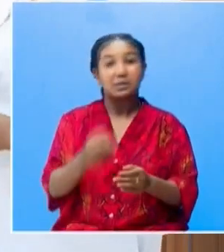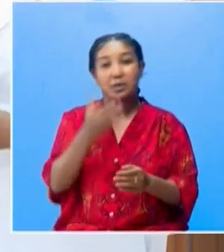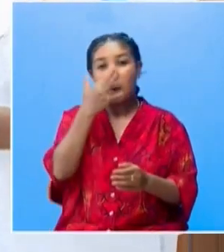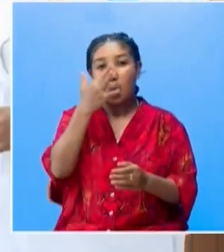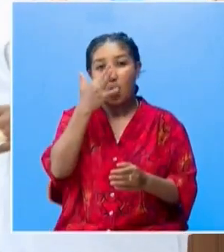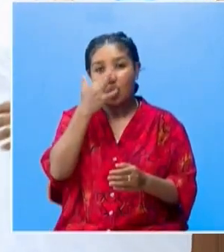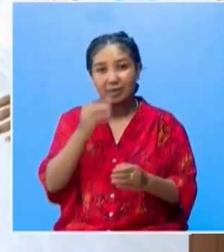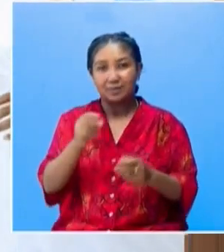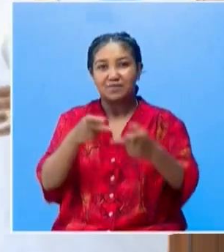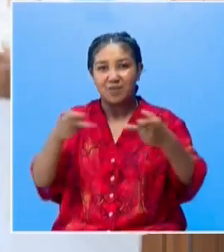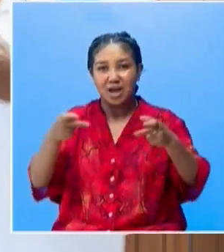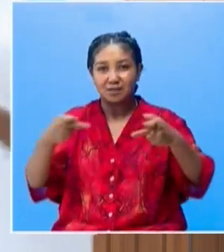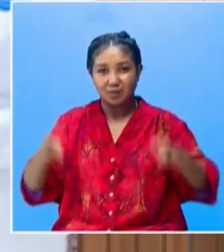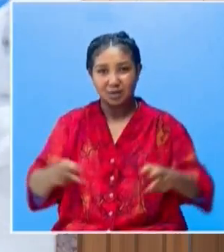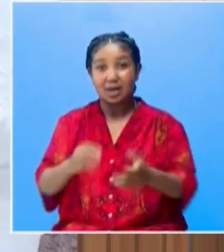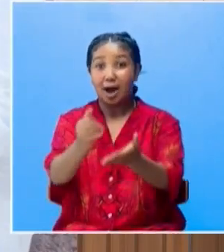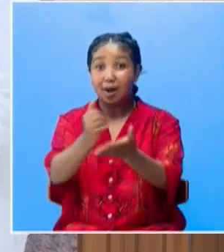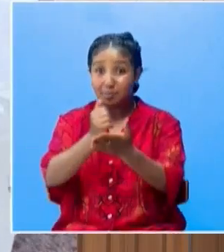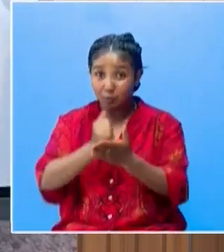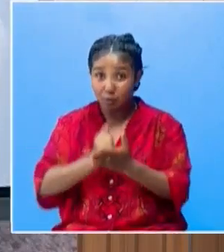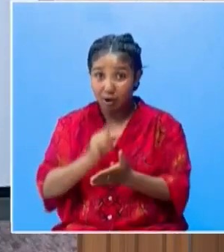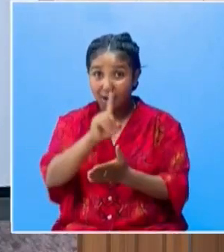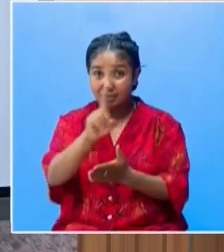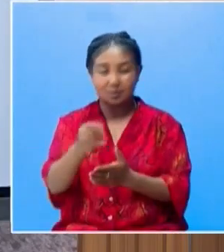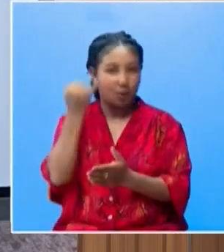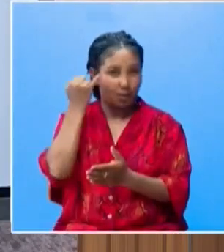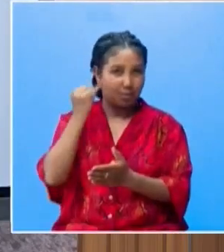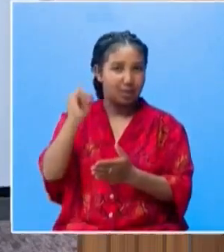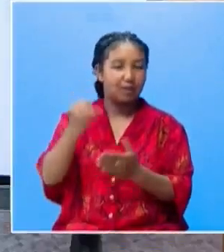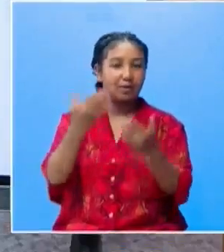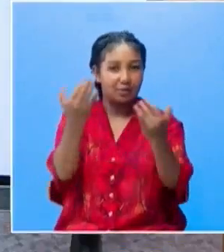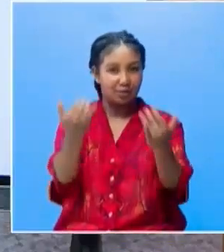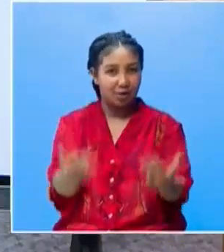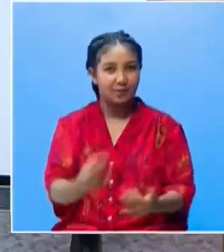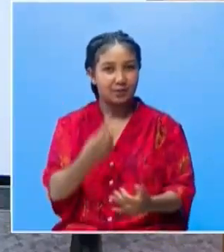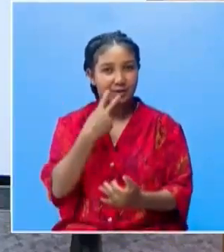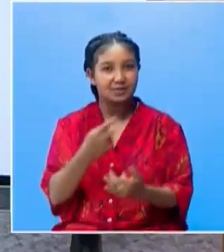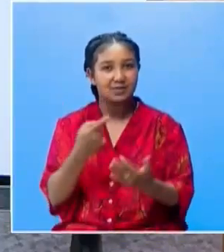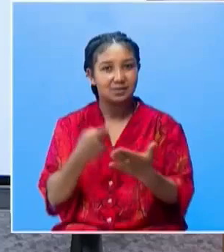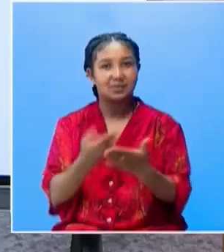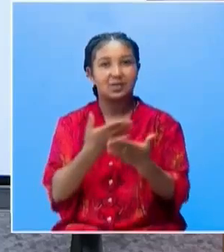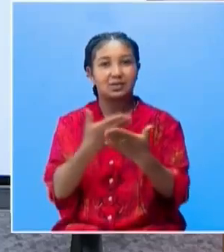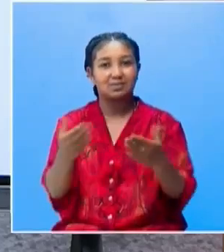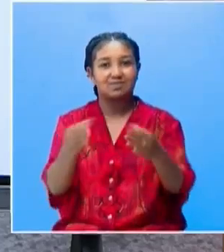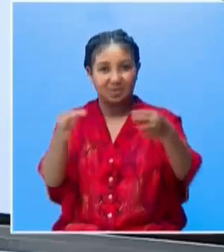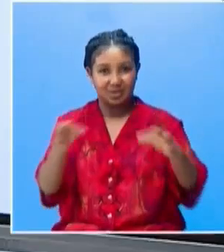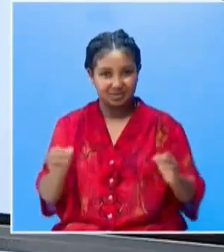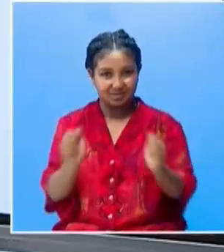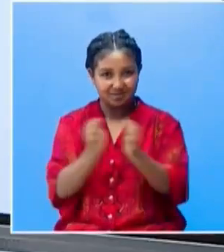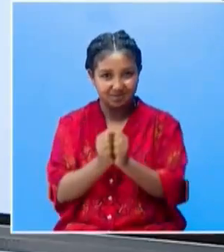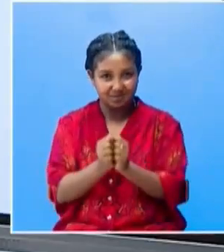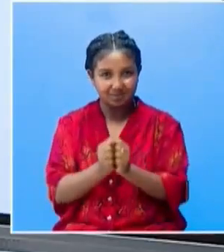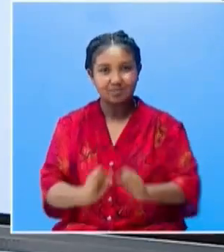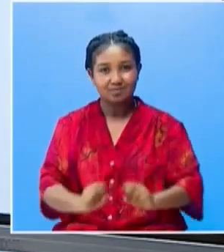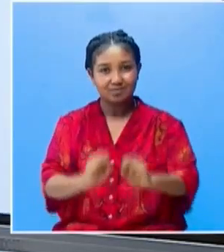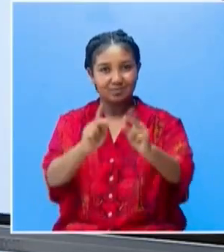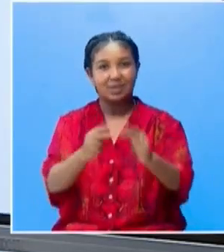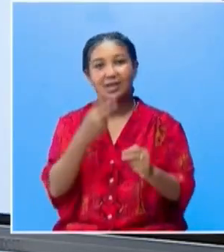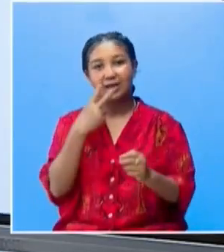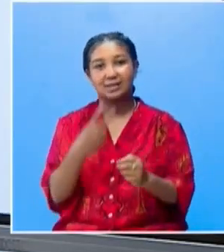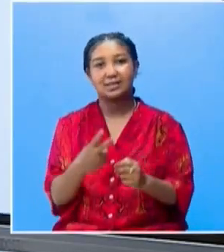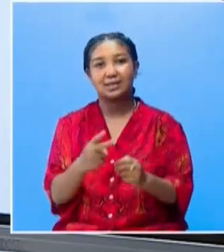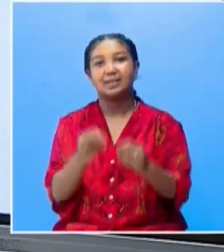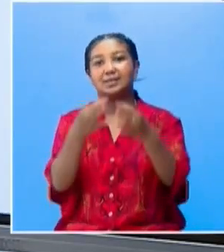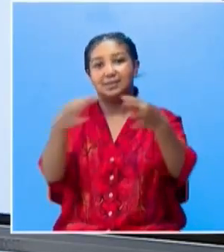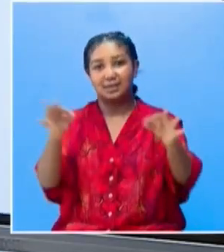phrases that are helpful to ask for opinion. Now, let us see these things in a sentence, okay? Let us see them